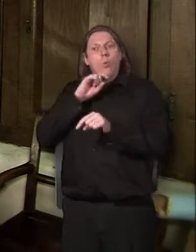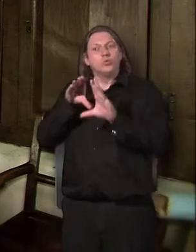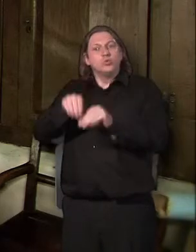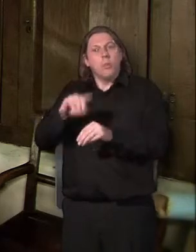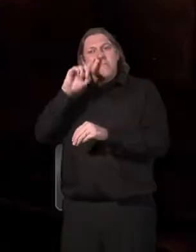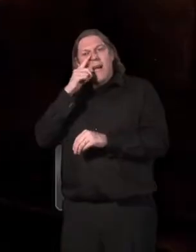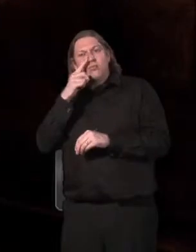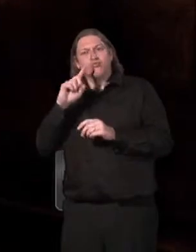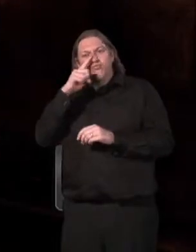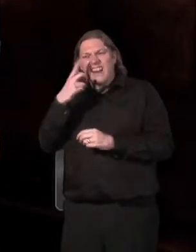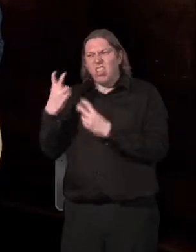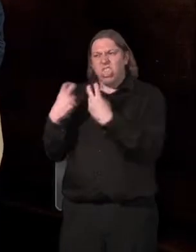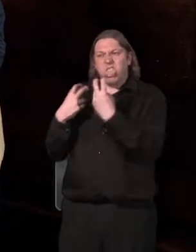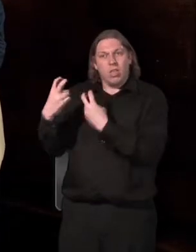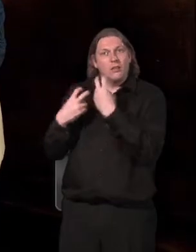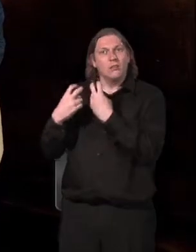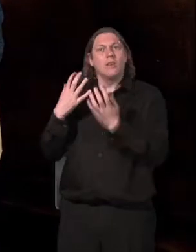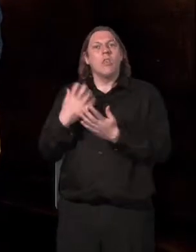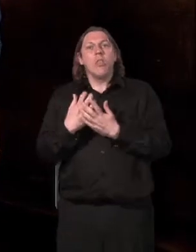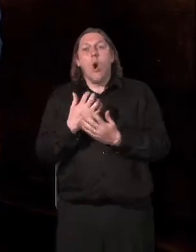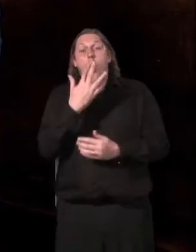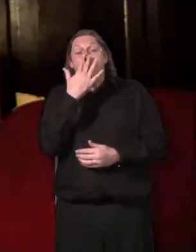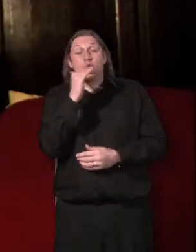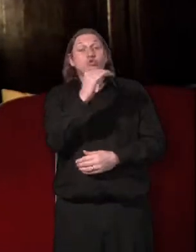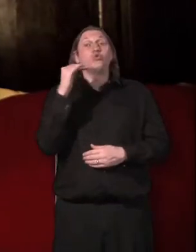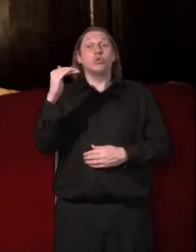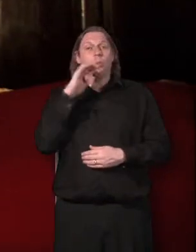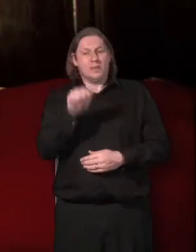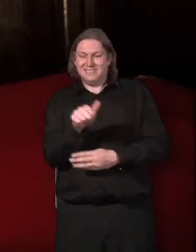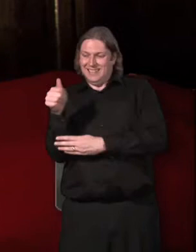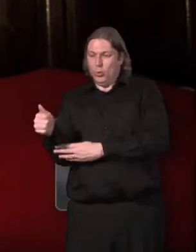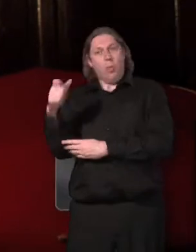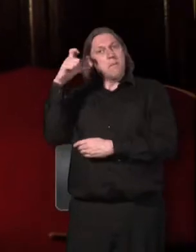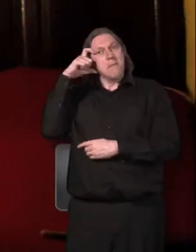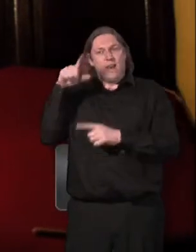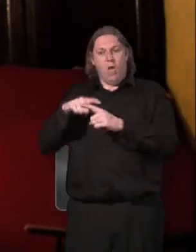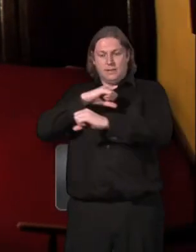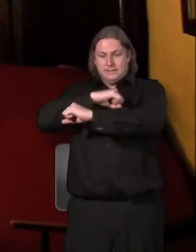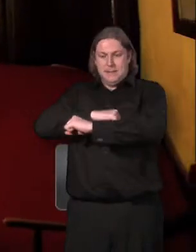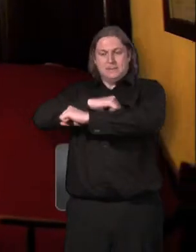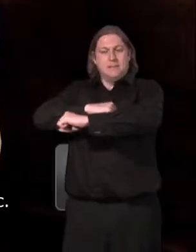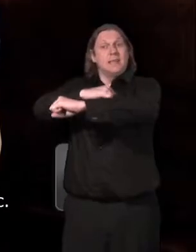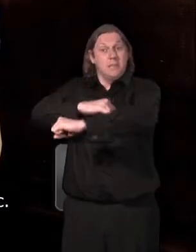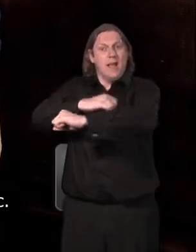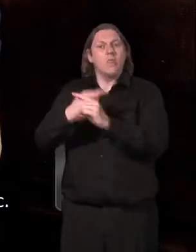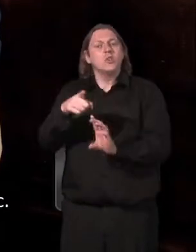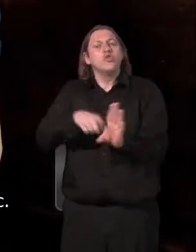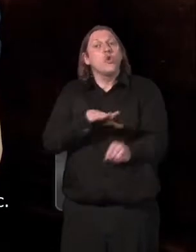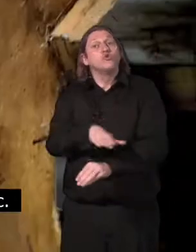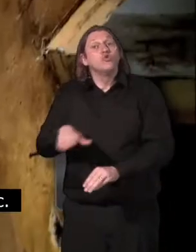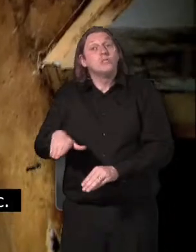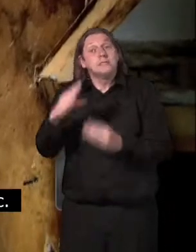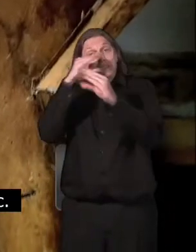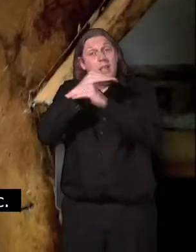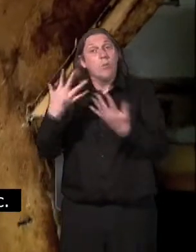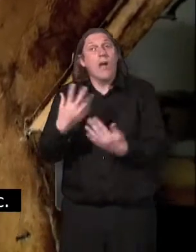away. Older children would sleep in the small bedroom next door, top to tail in one bed, and the younger children would sleep up in